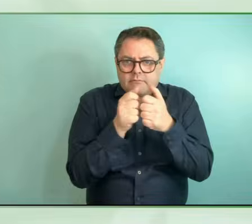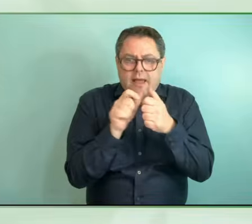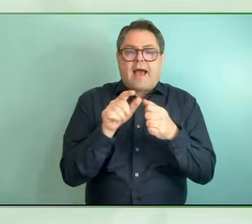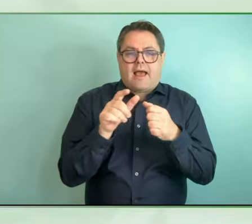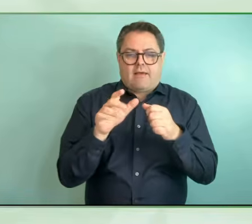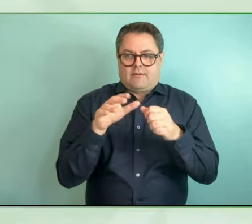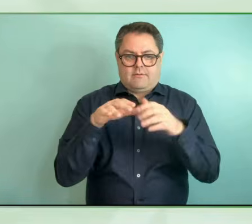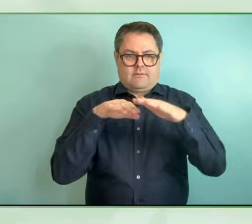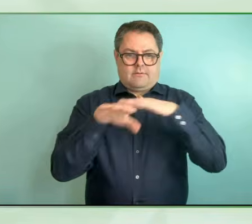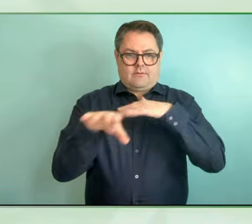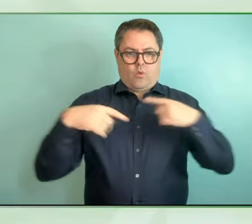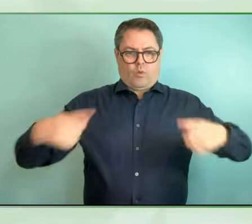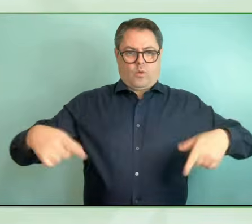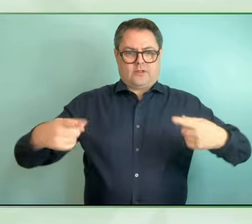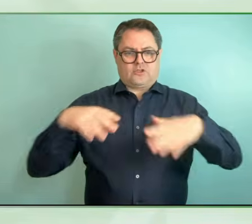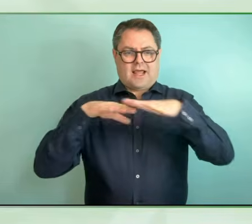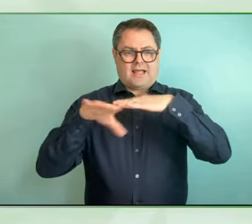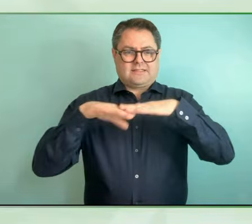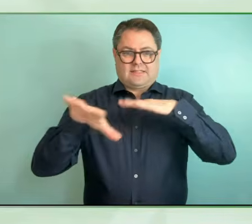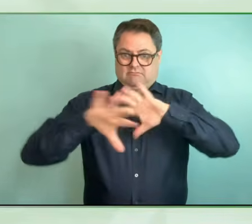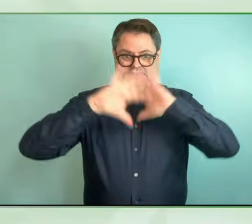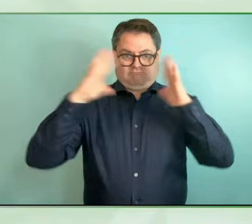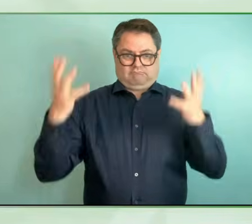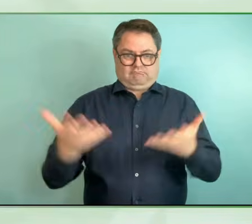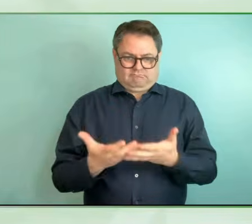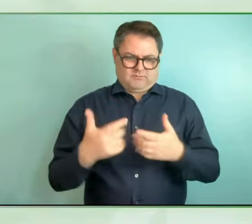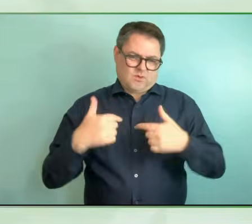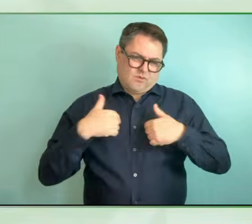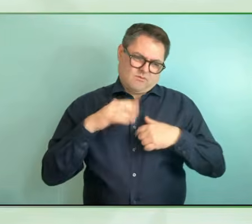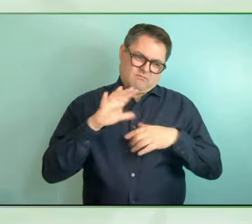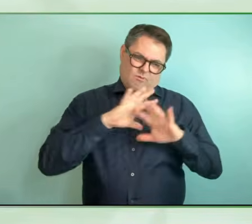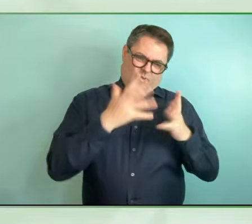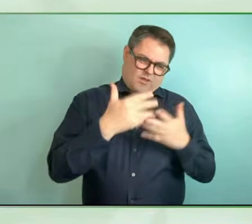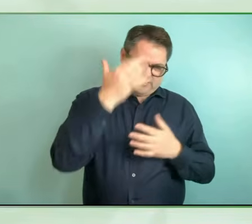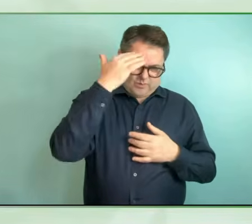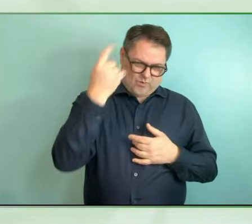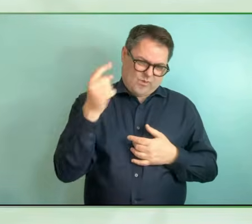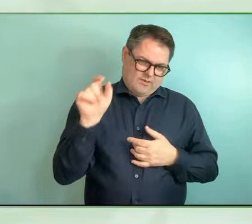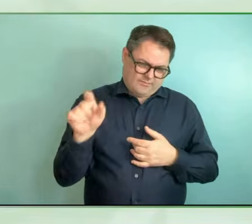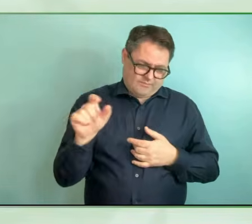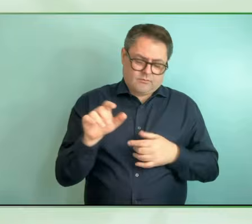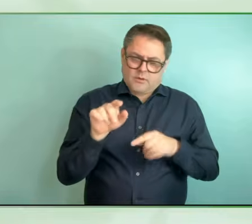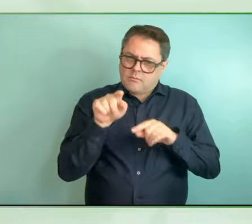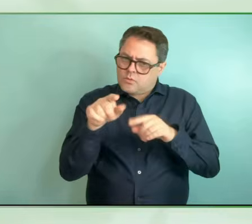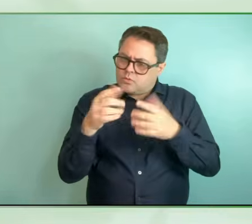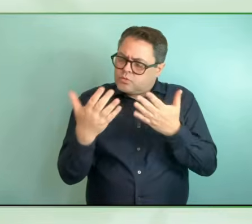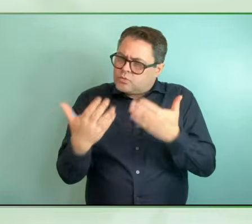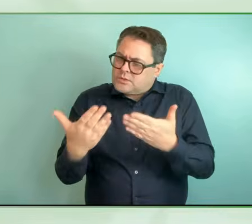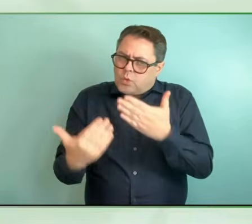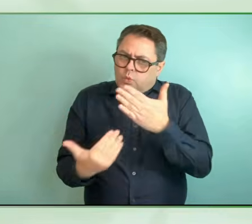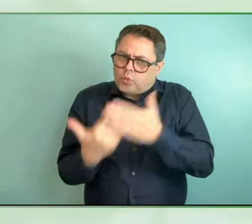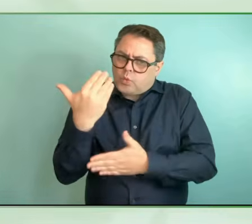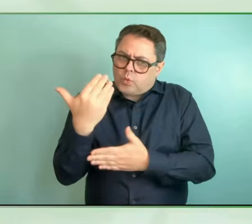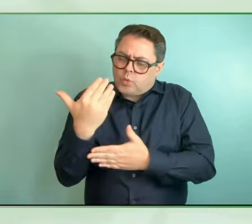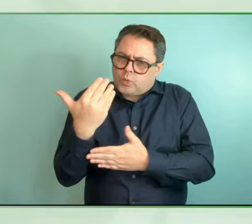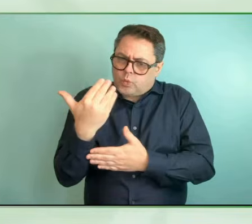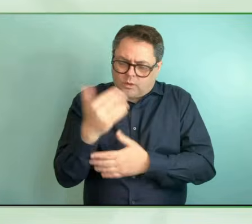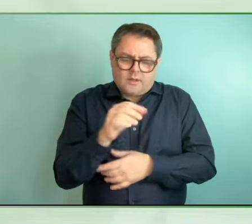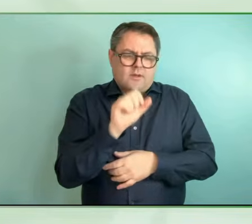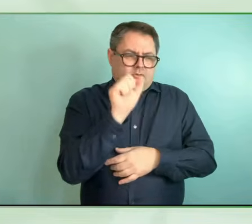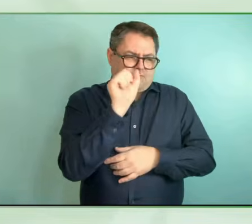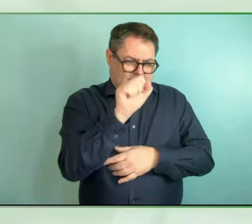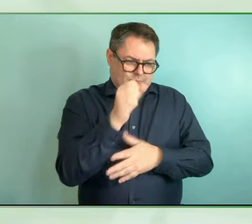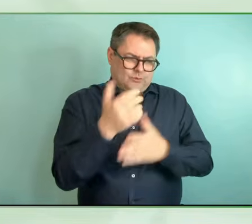Very good. And today we talk about a new product, and you're going to explain, first of all, the name, please. Yes. We're